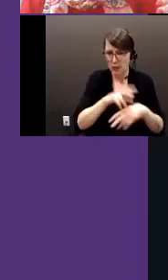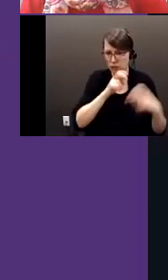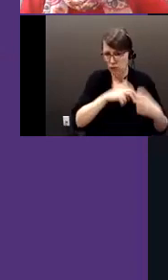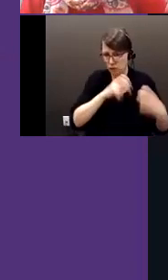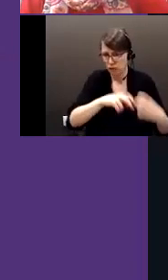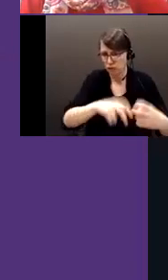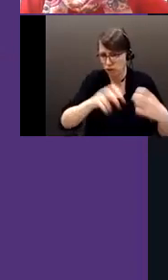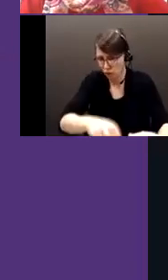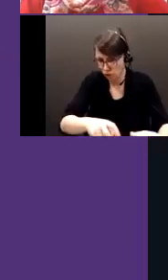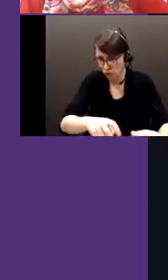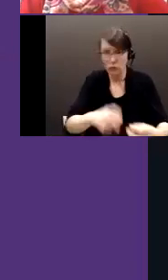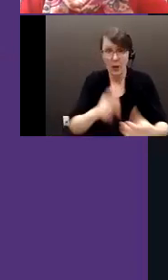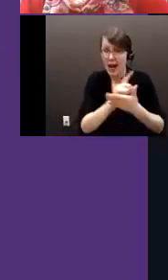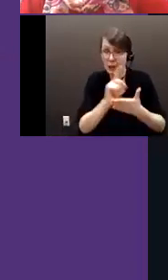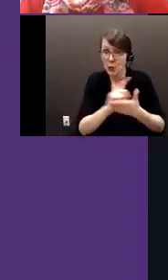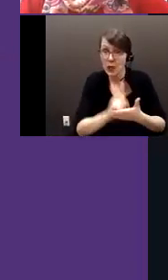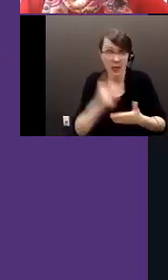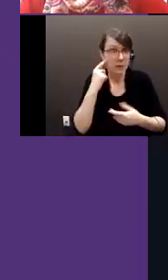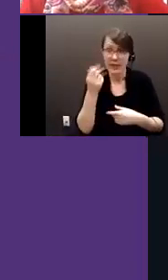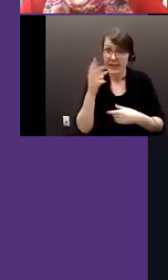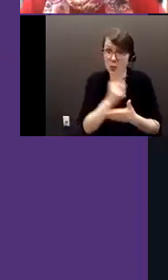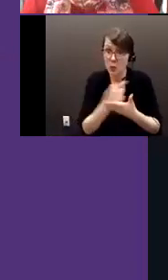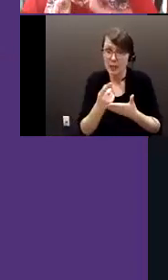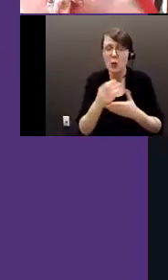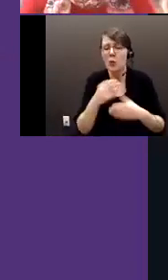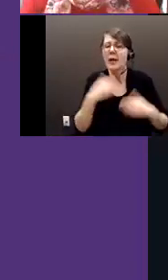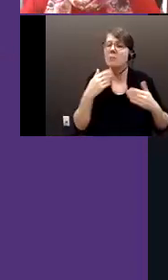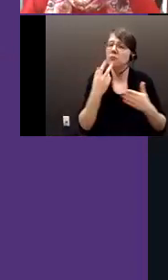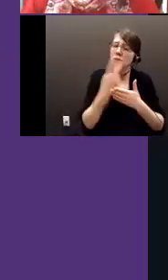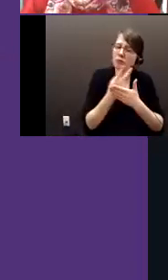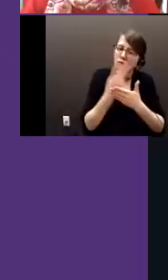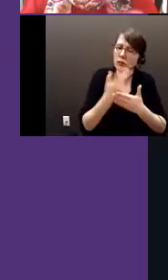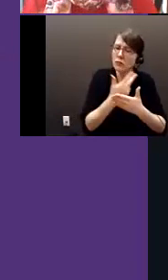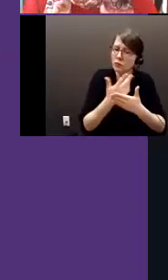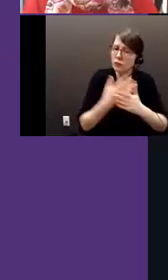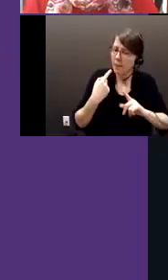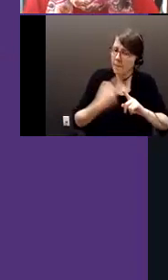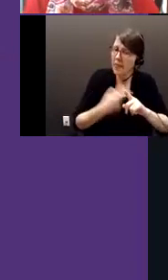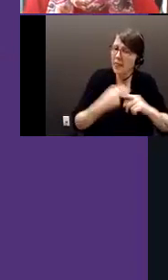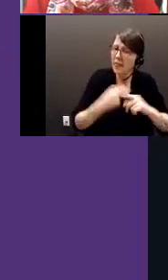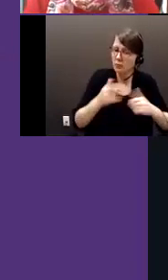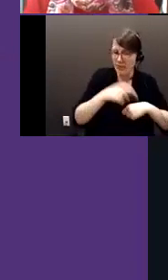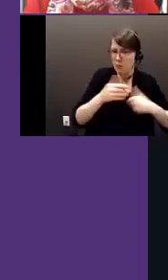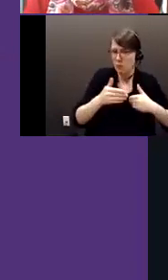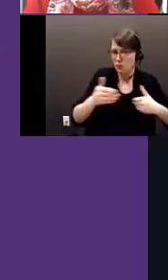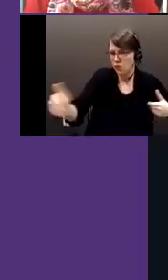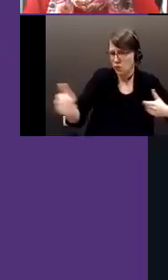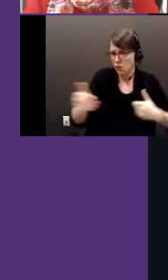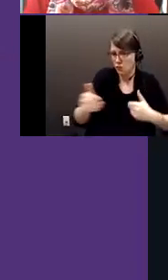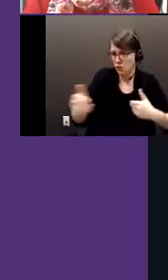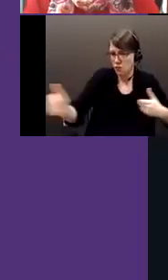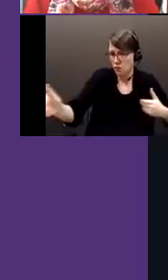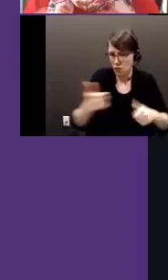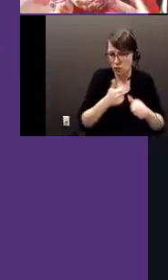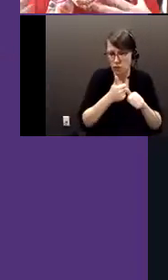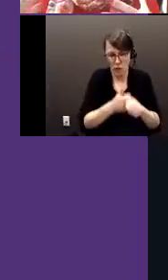meet with somebody every week for 16 weeks. It can be spread out. And our work has become